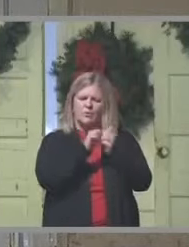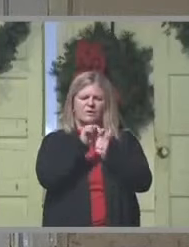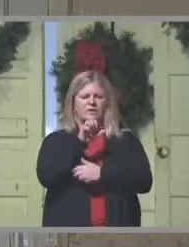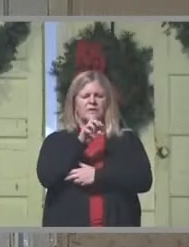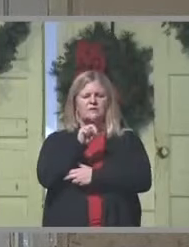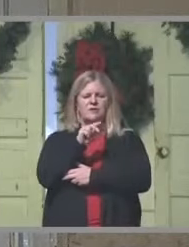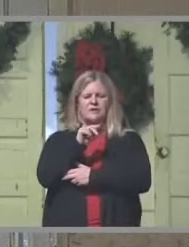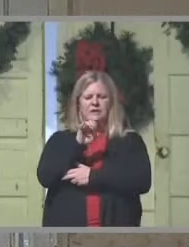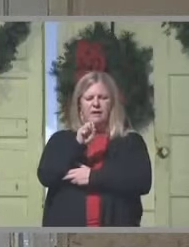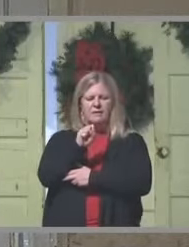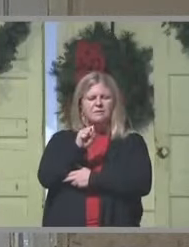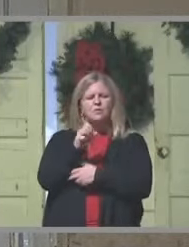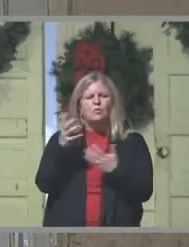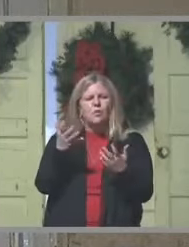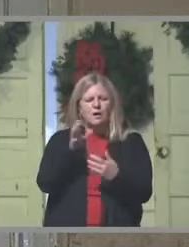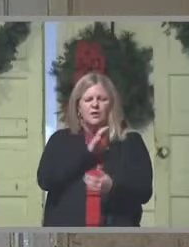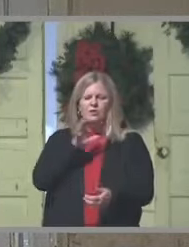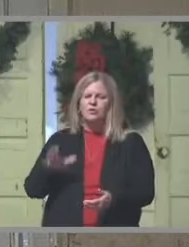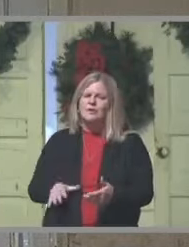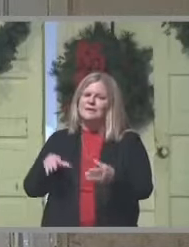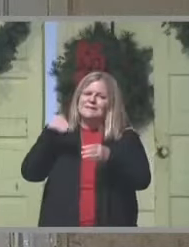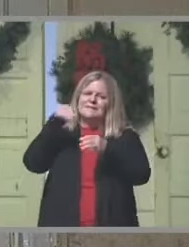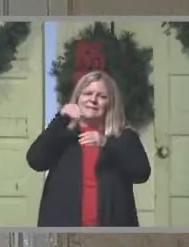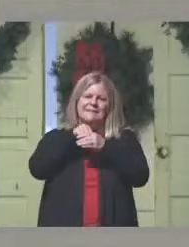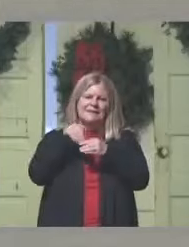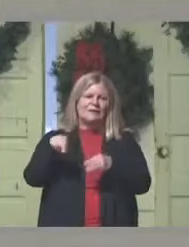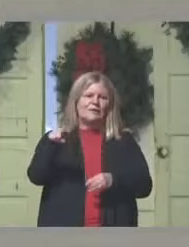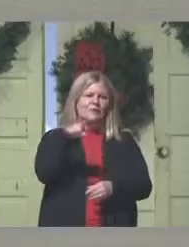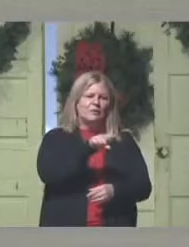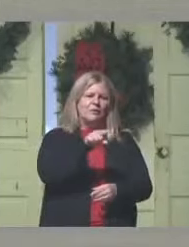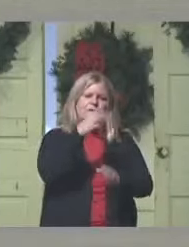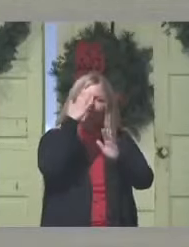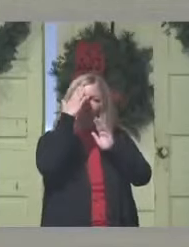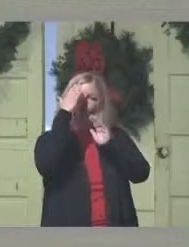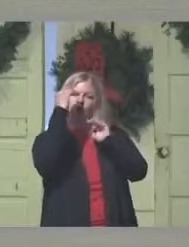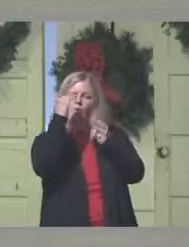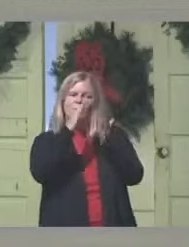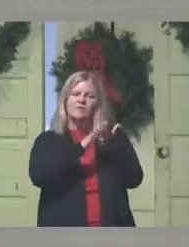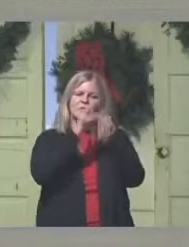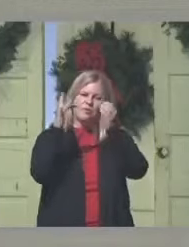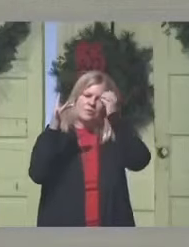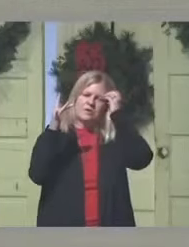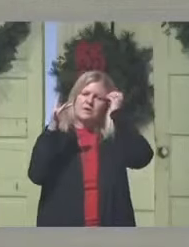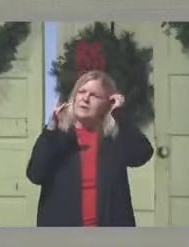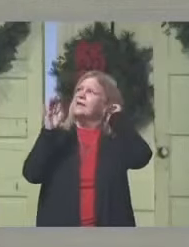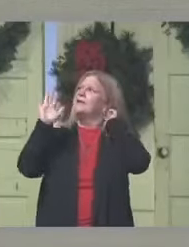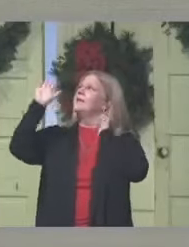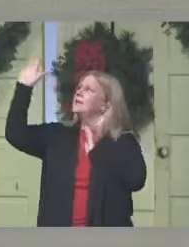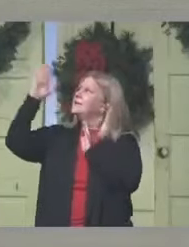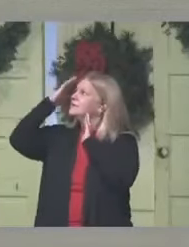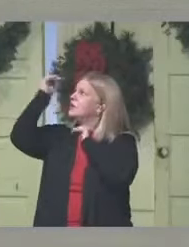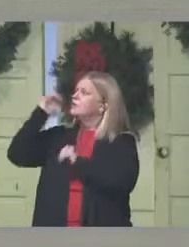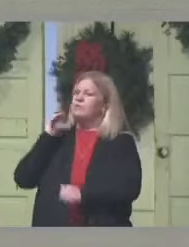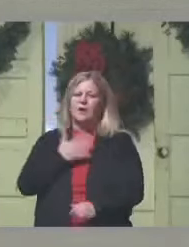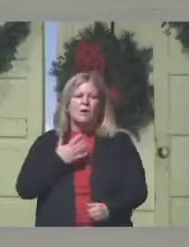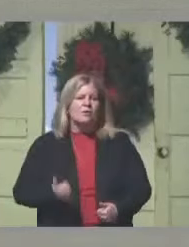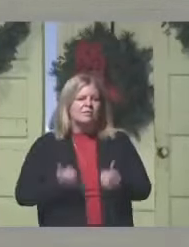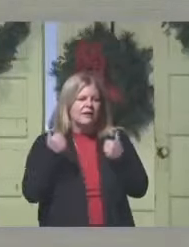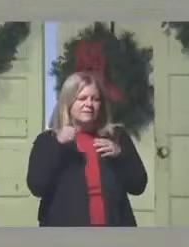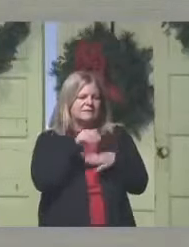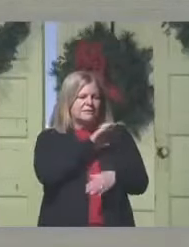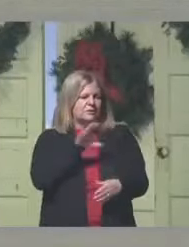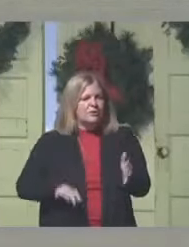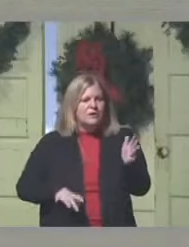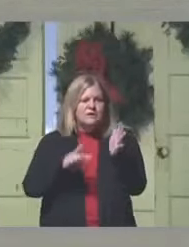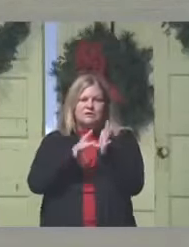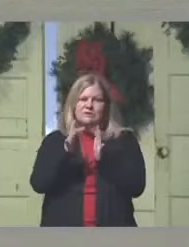Gentiles, which is Christ in you, the hope of glory." God's hope for our lives in Christ